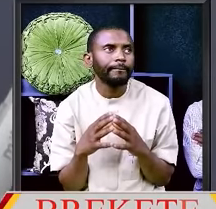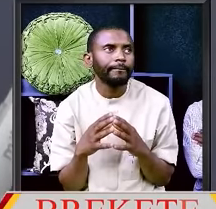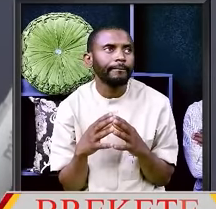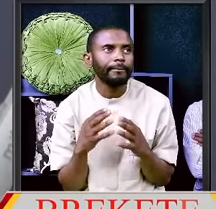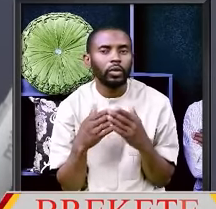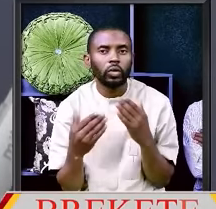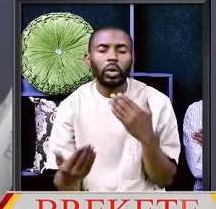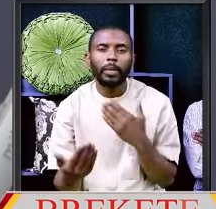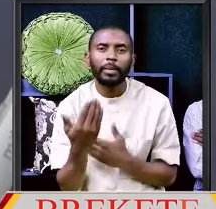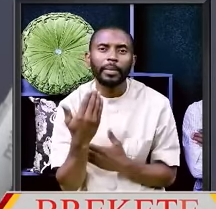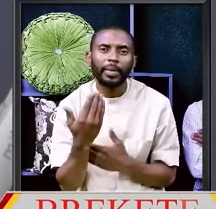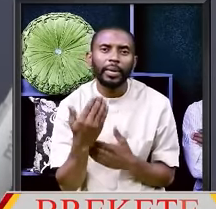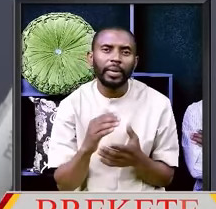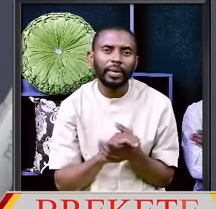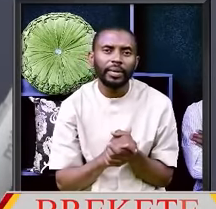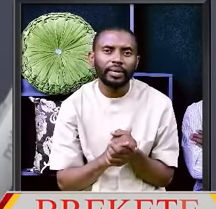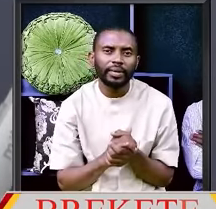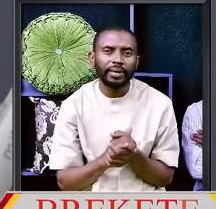Hello, good morning.